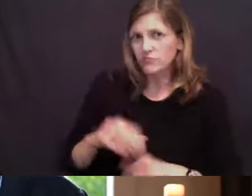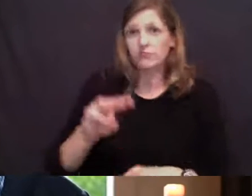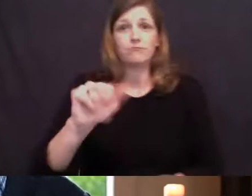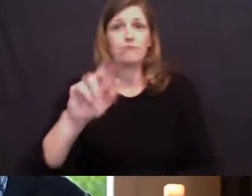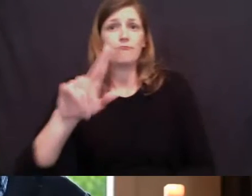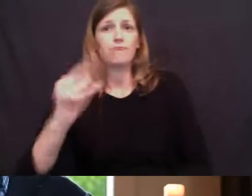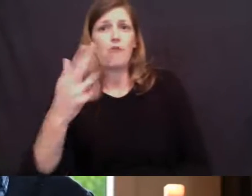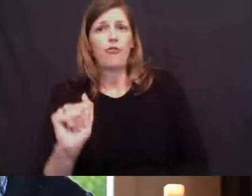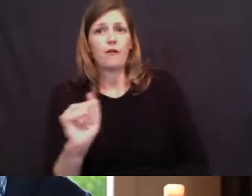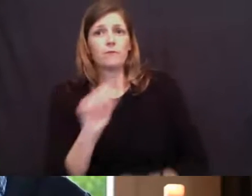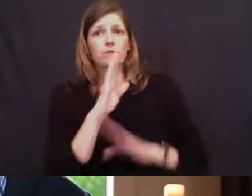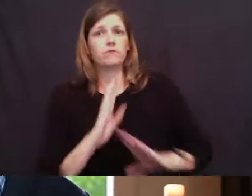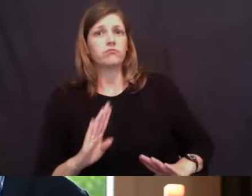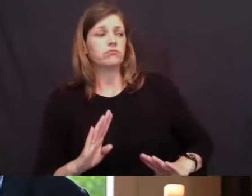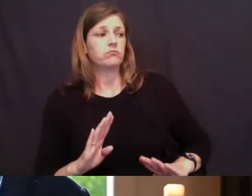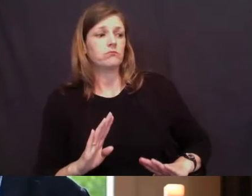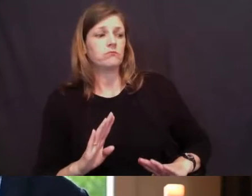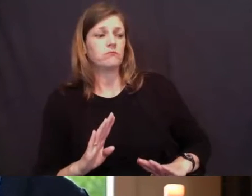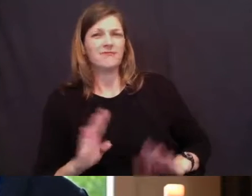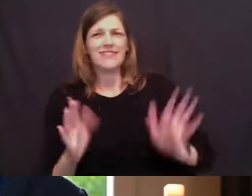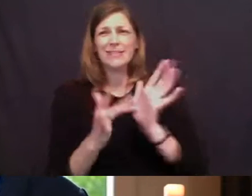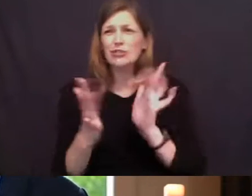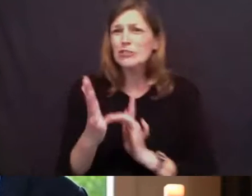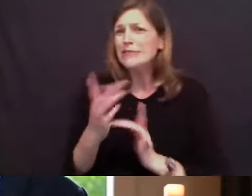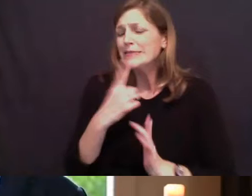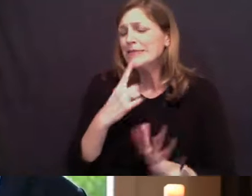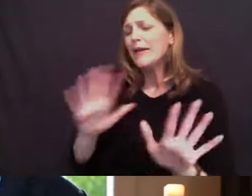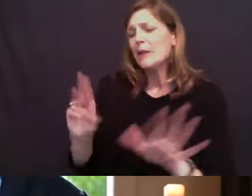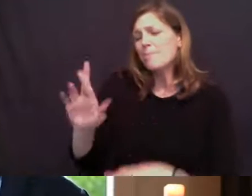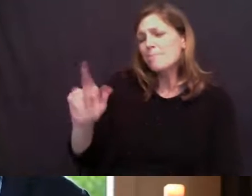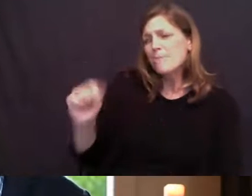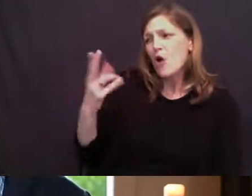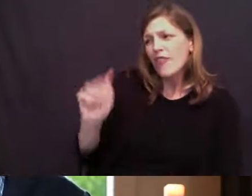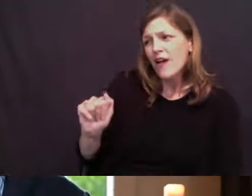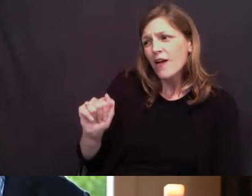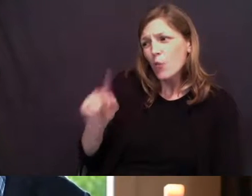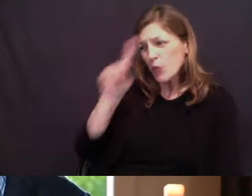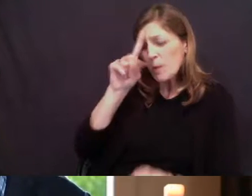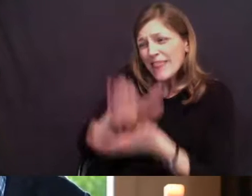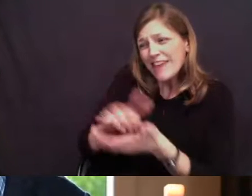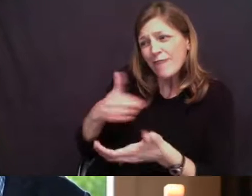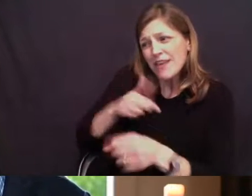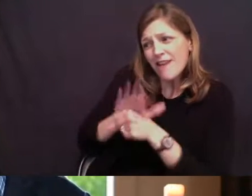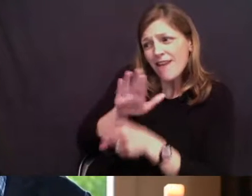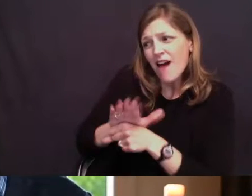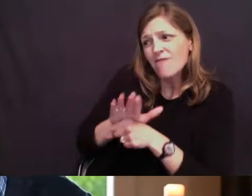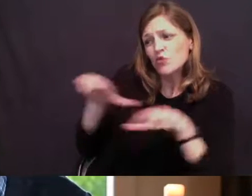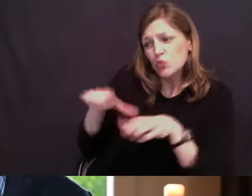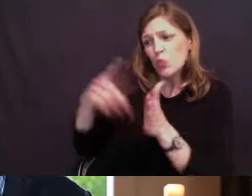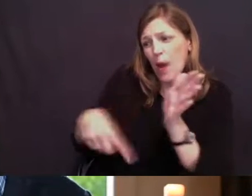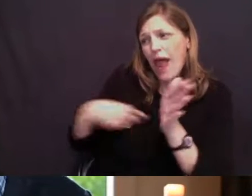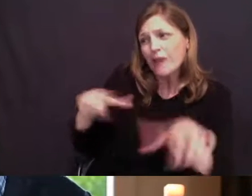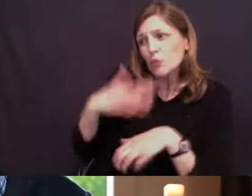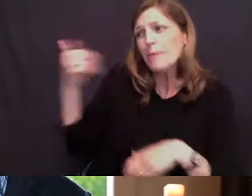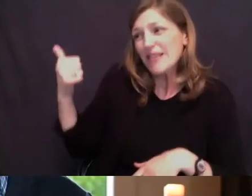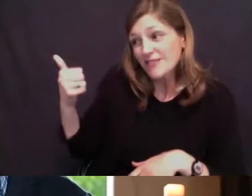respond. It's almost as if Jesus is saying, Martha, will you believe me enough to let me do what I do best? Will